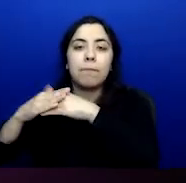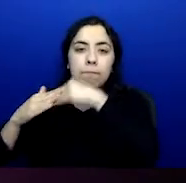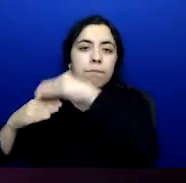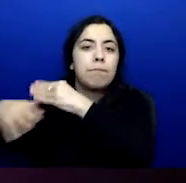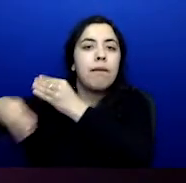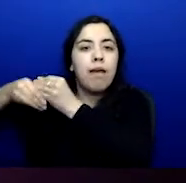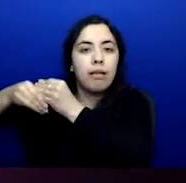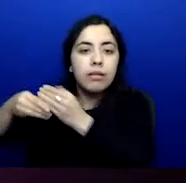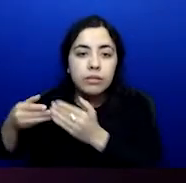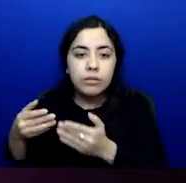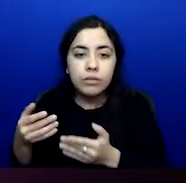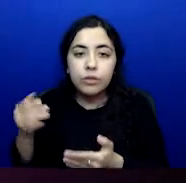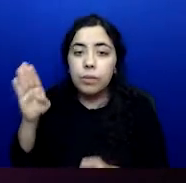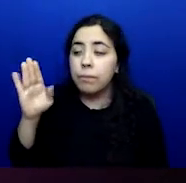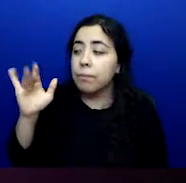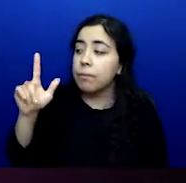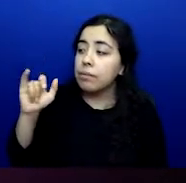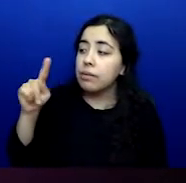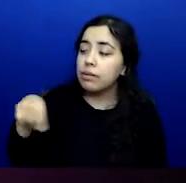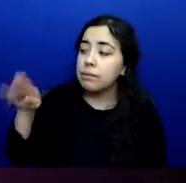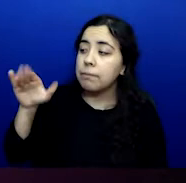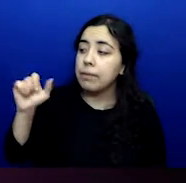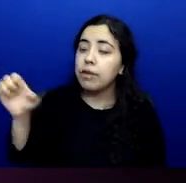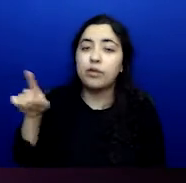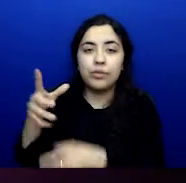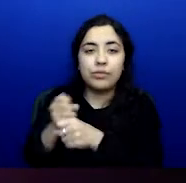So Blitz Base is what you would get by installing the